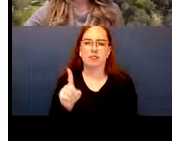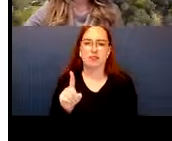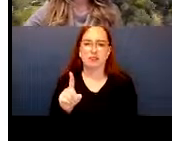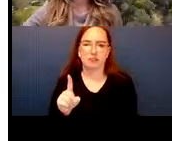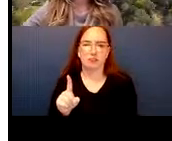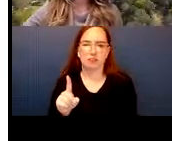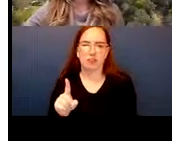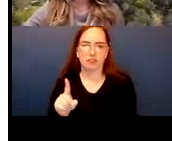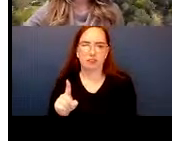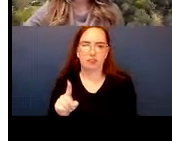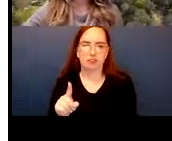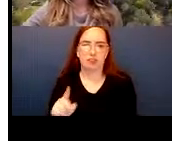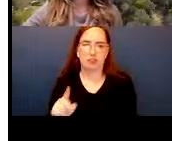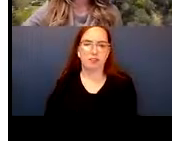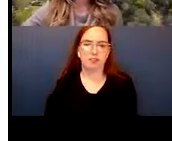1.